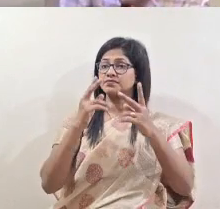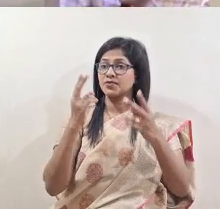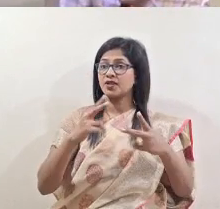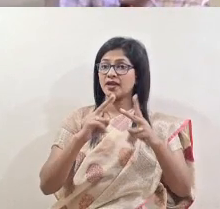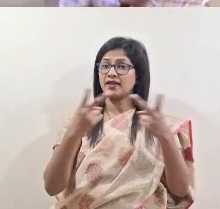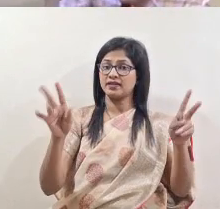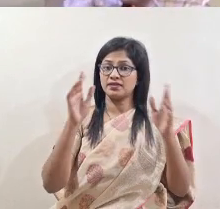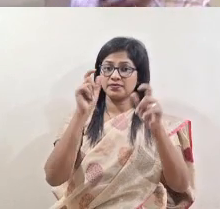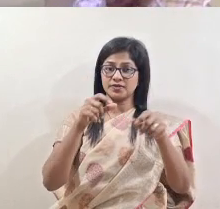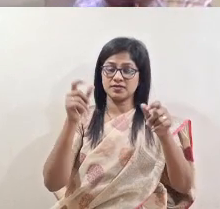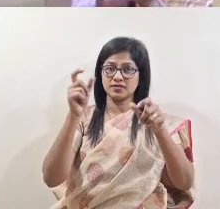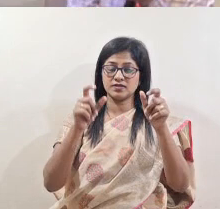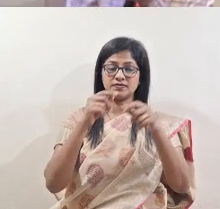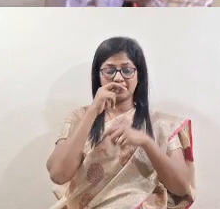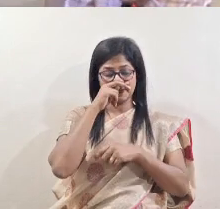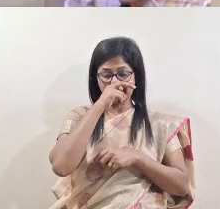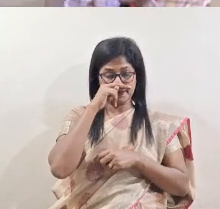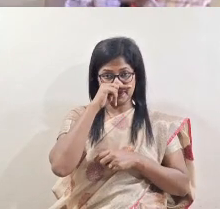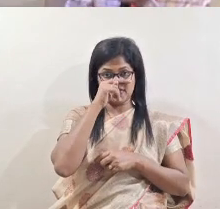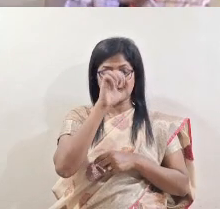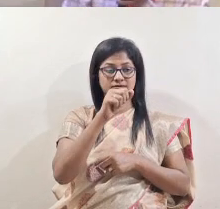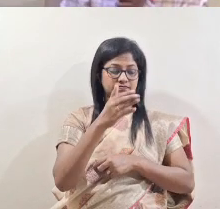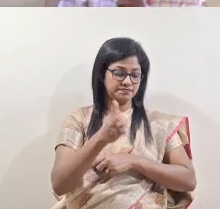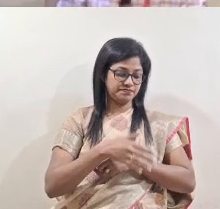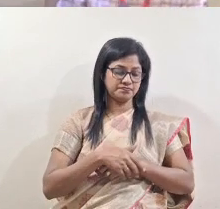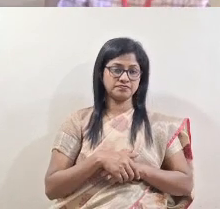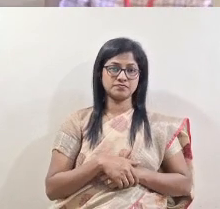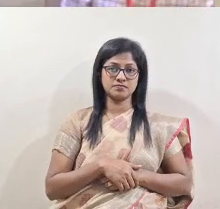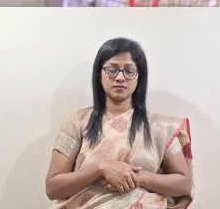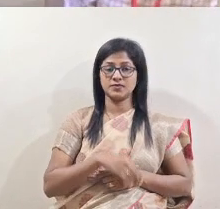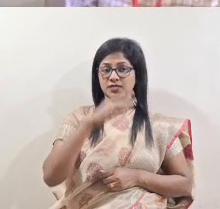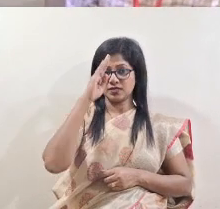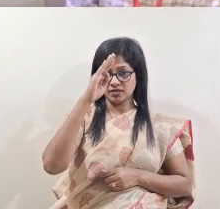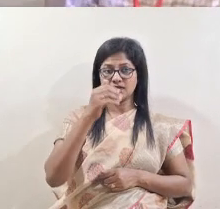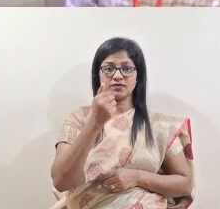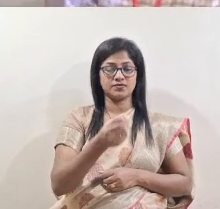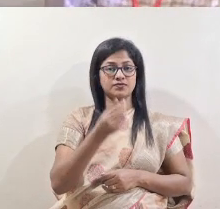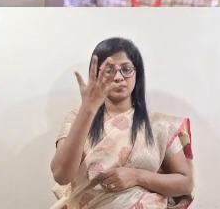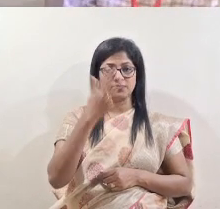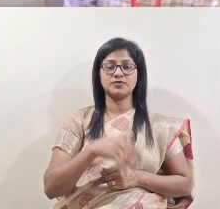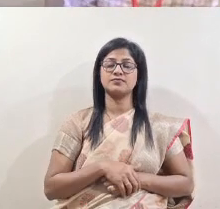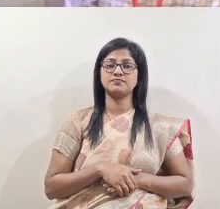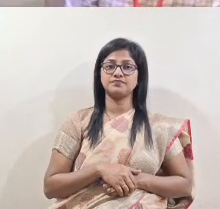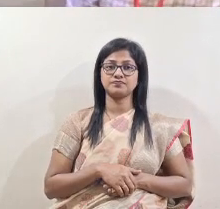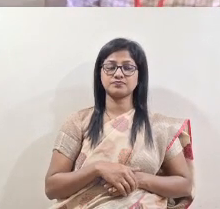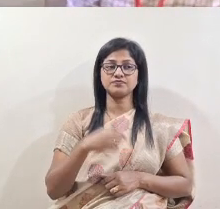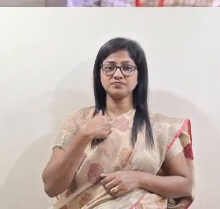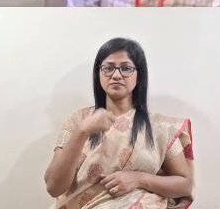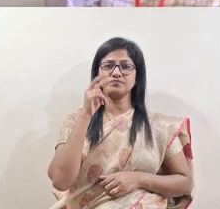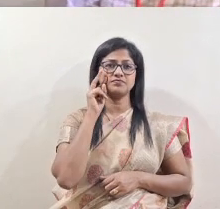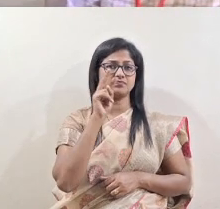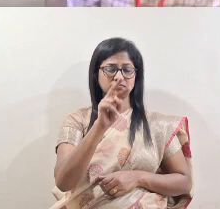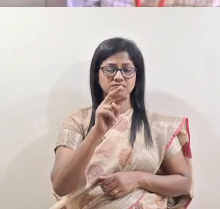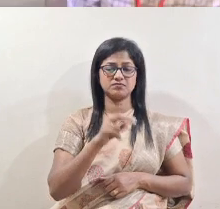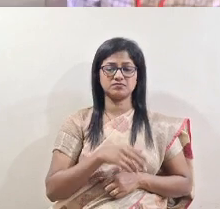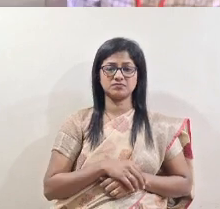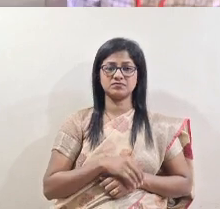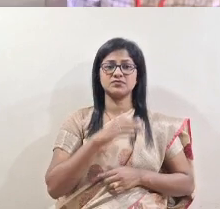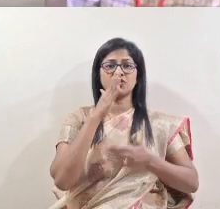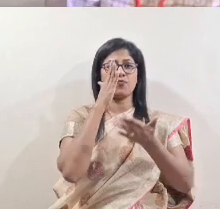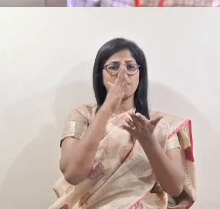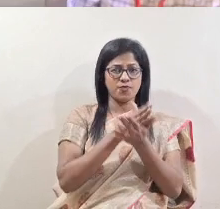So any other person, please? Yes, please. Hi, good morning. Yes. I'm looking